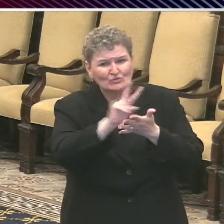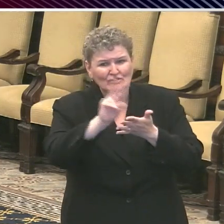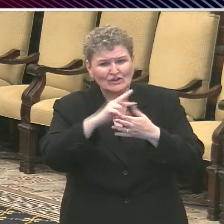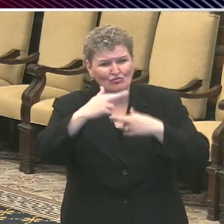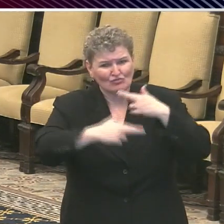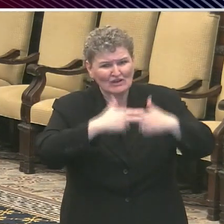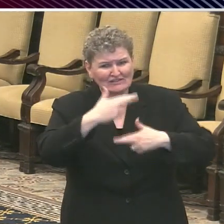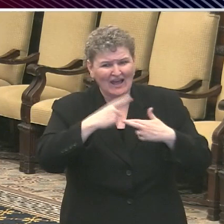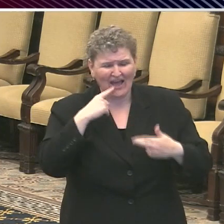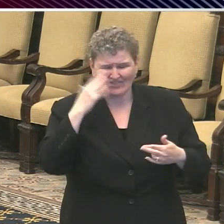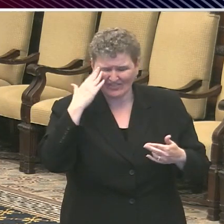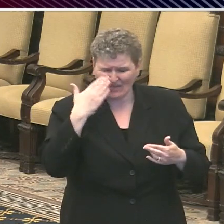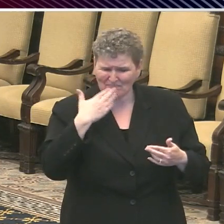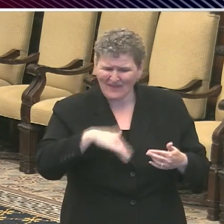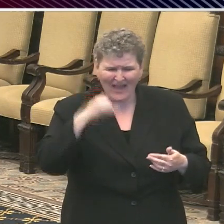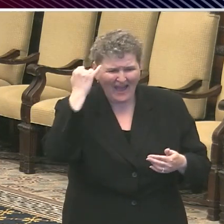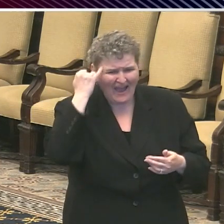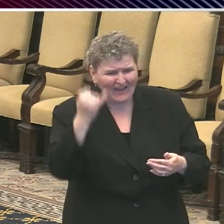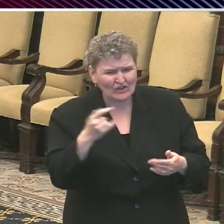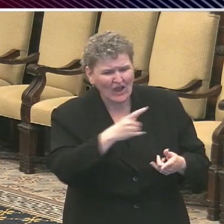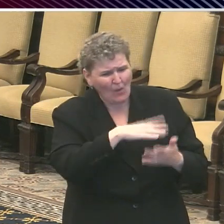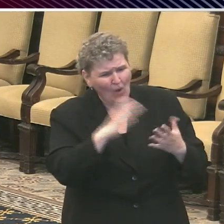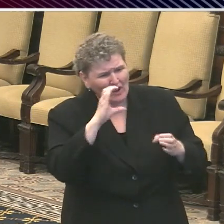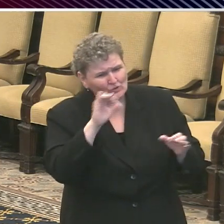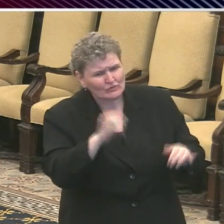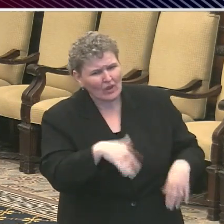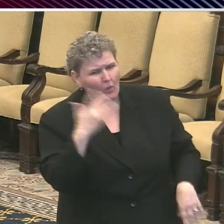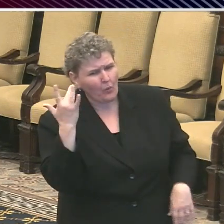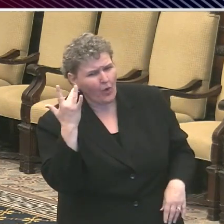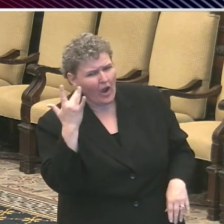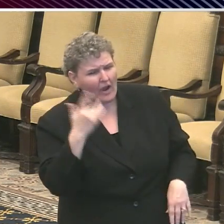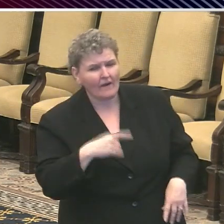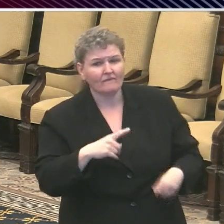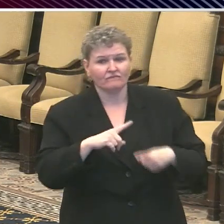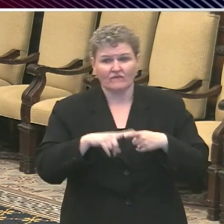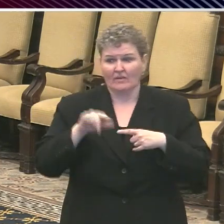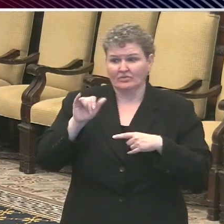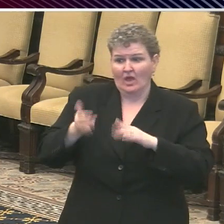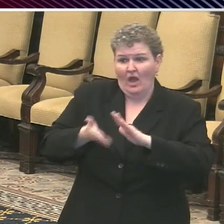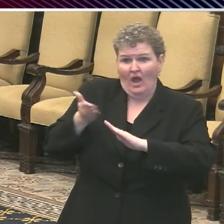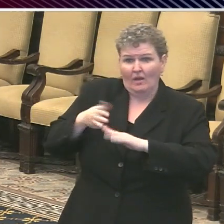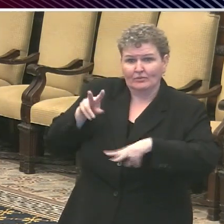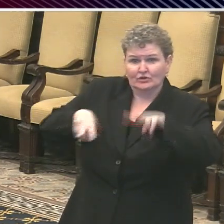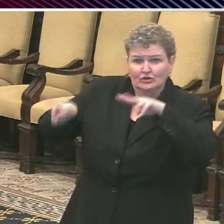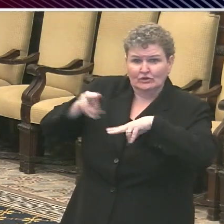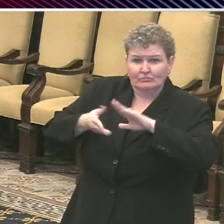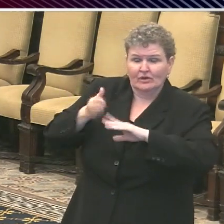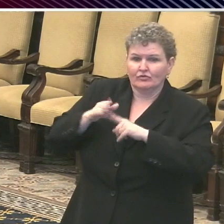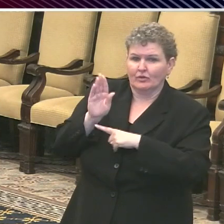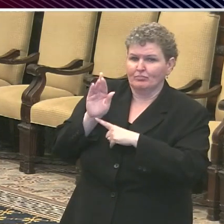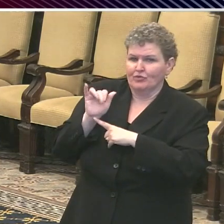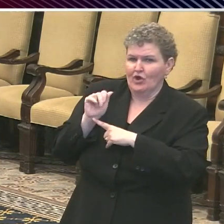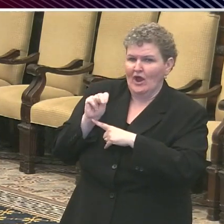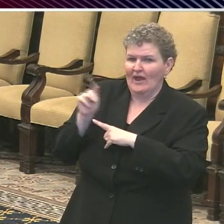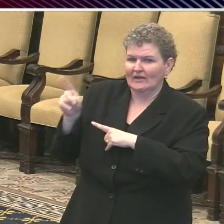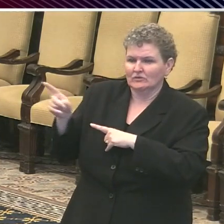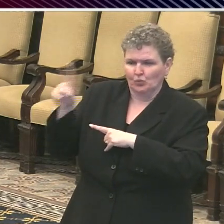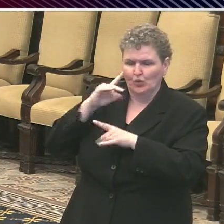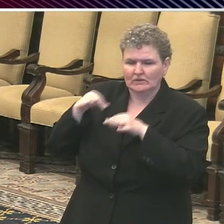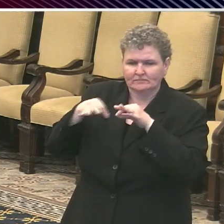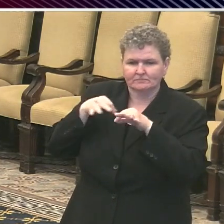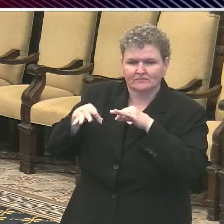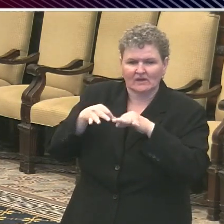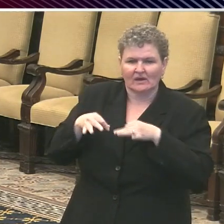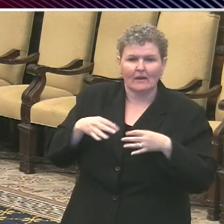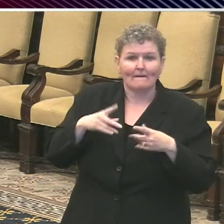And explain why you did it. Well, from an operational standpoint, I'll ask Brian to supplement that. I know there's